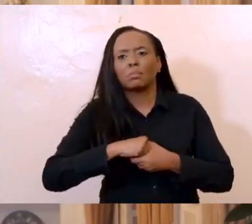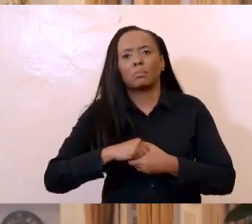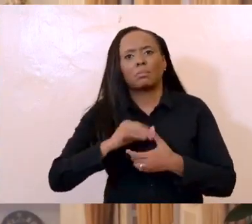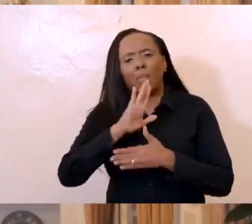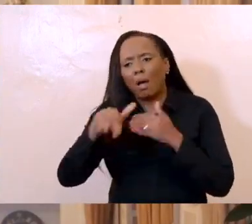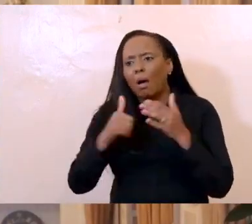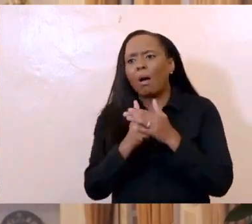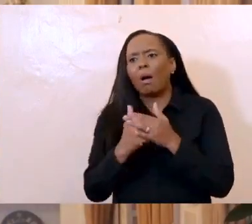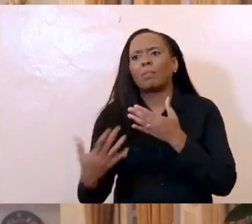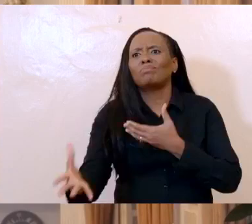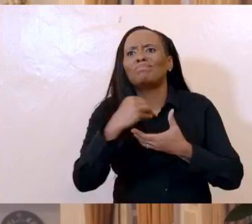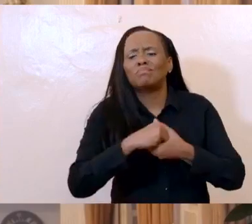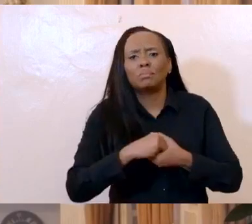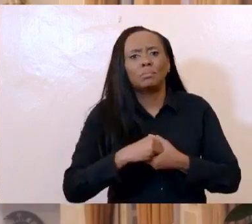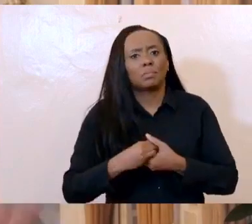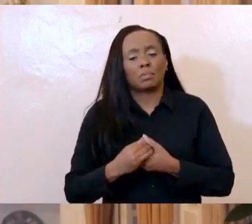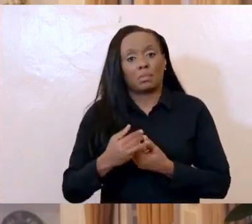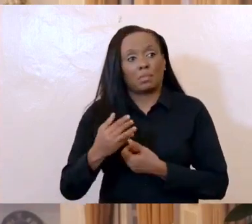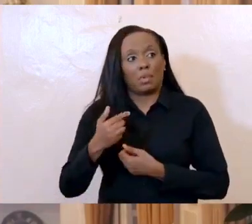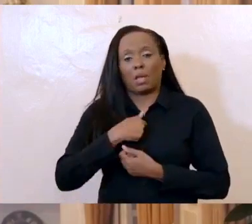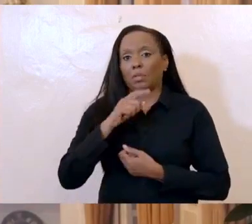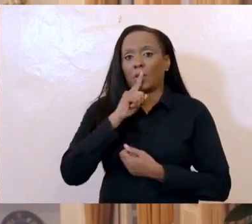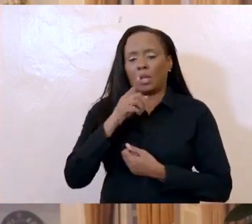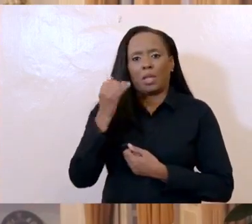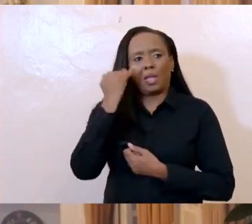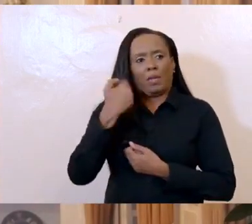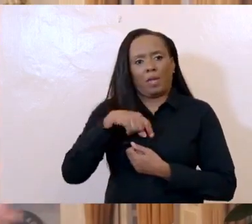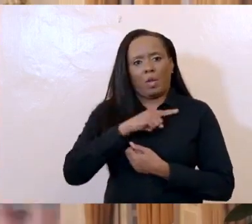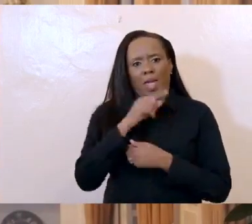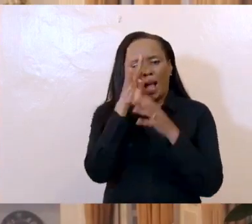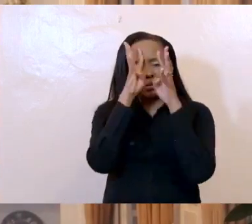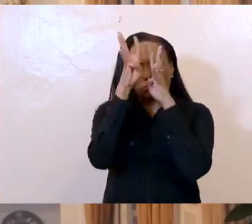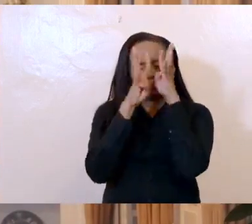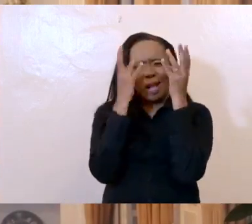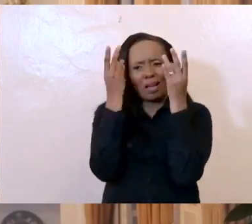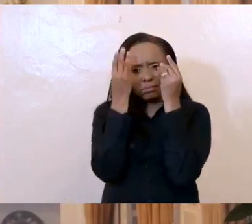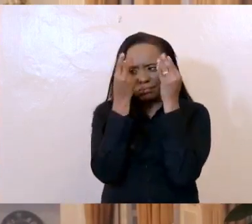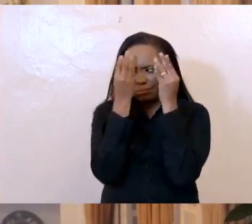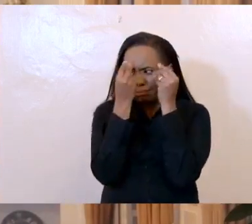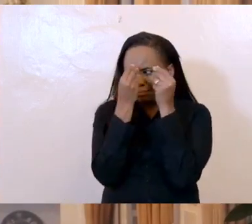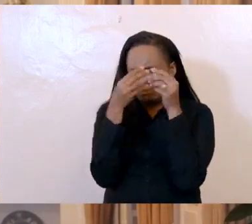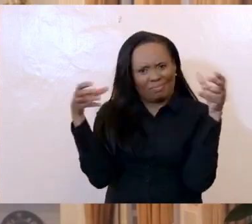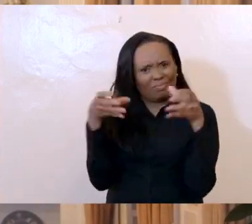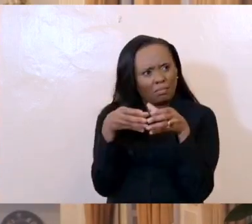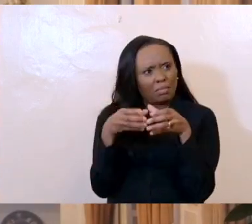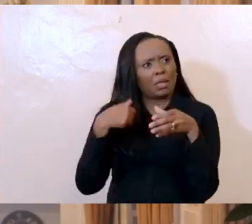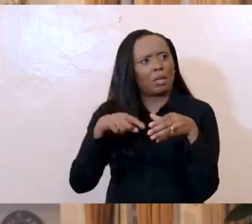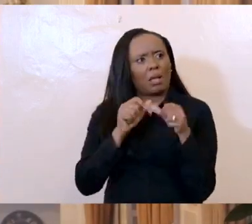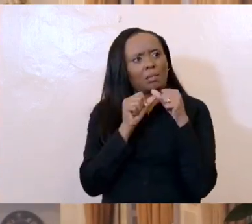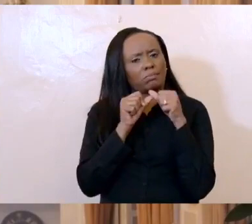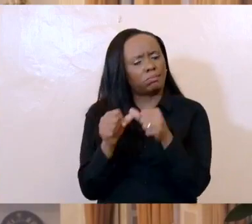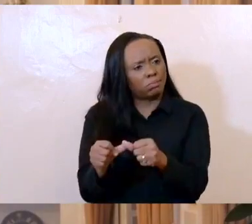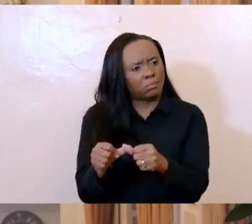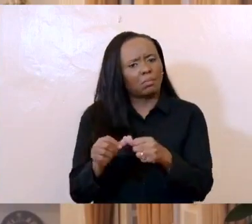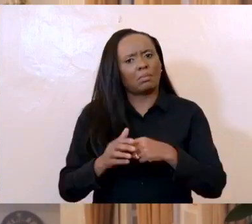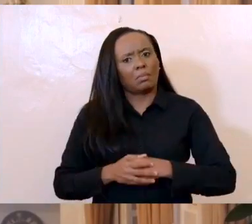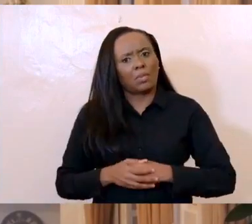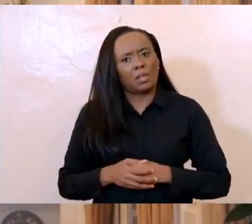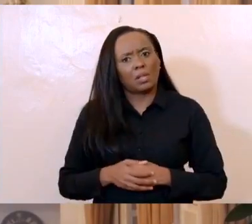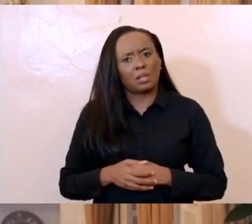absolutely certain that if we put our heads together and we do the things that we were doing before, there have been